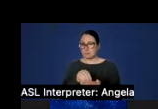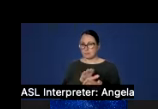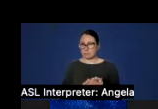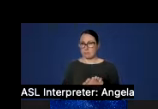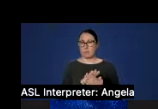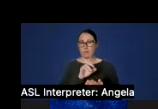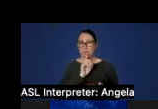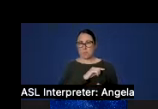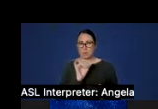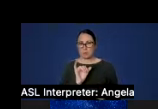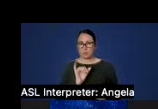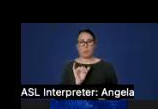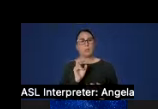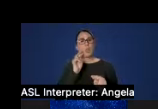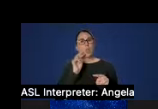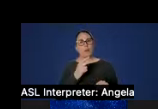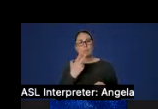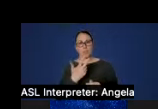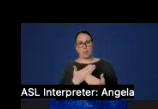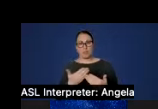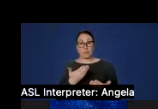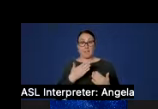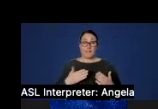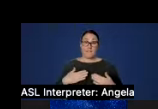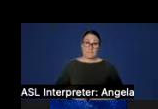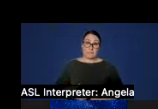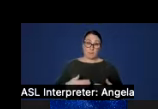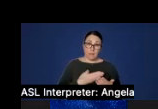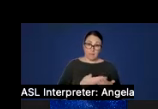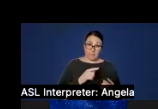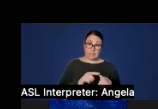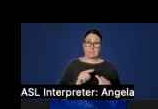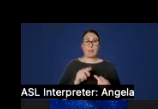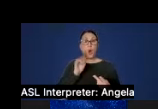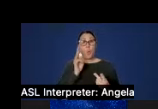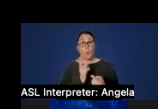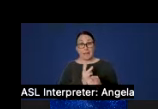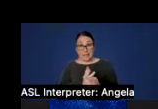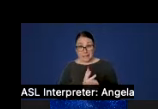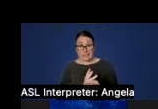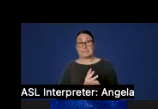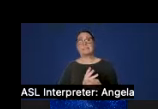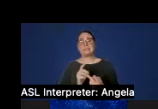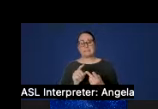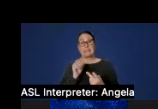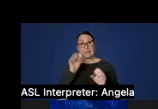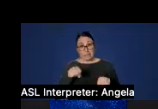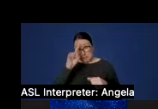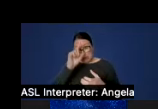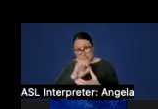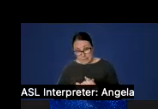So yeah, they're looking for 3 things: physical evidence, a credible witness, and ideally a confession.